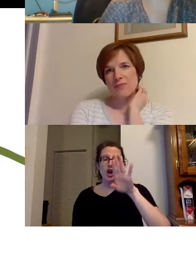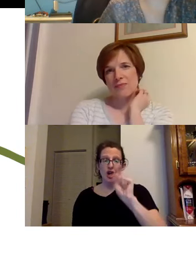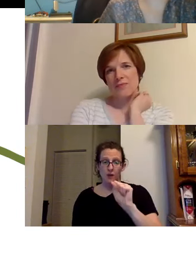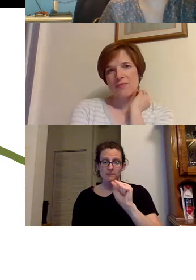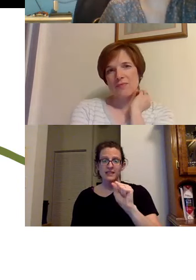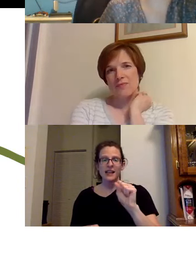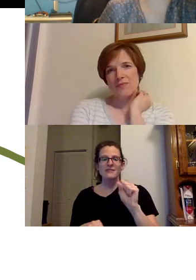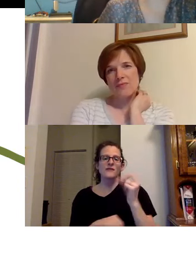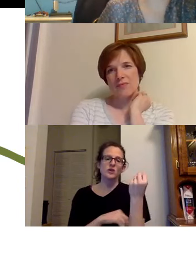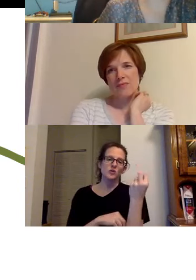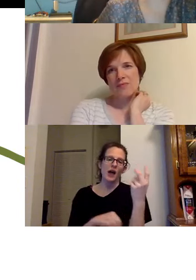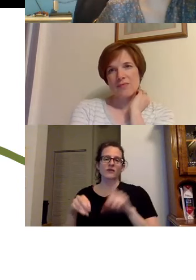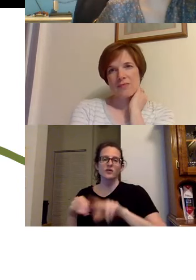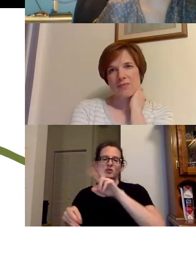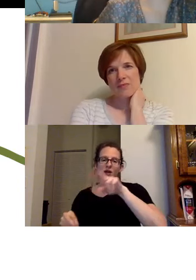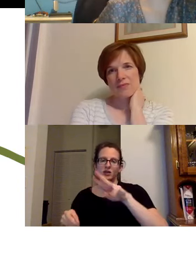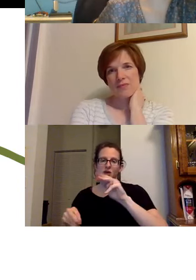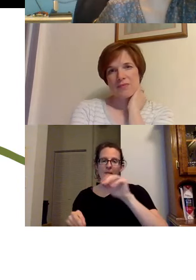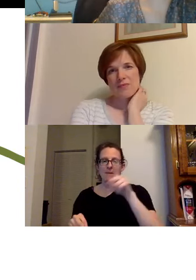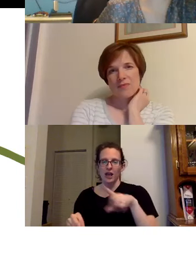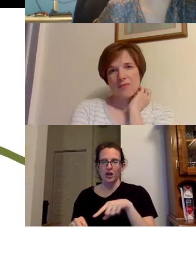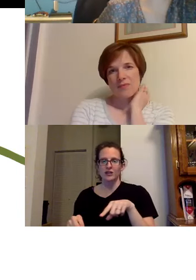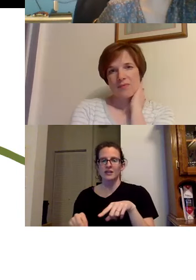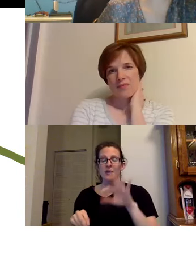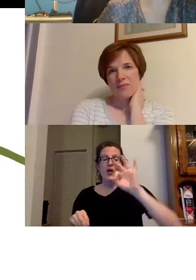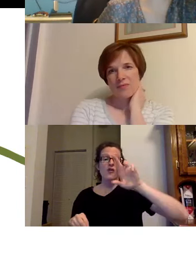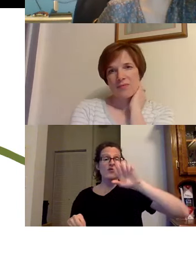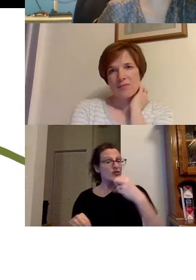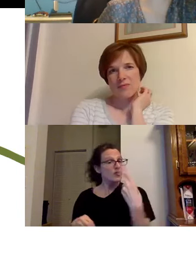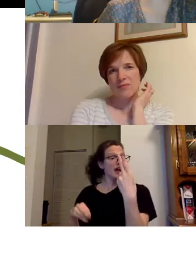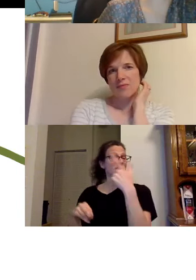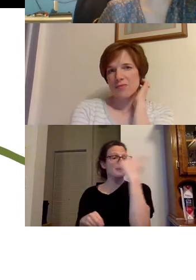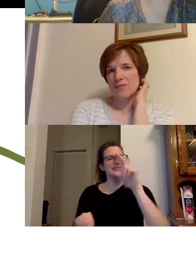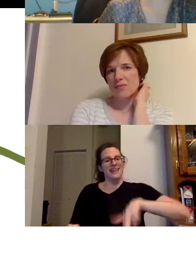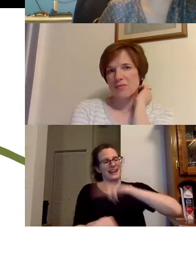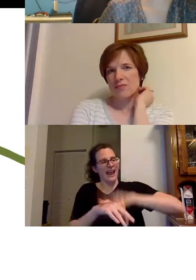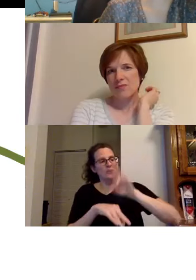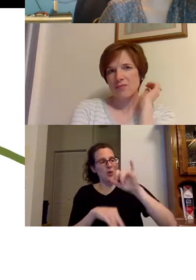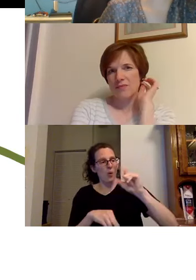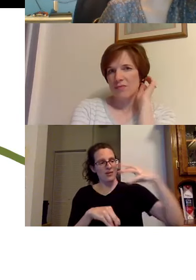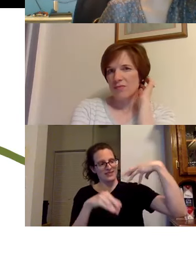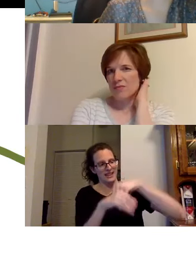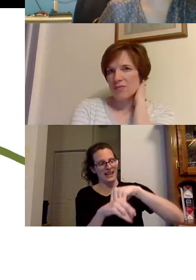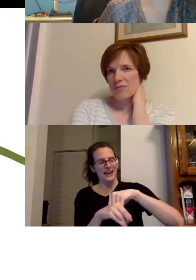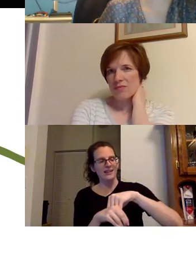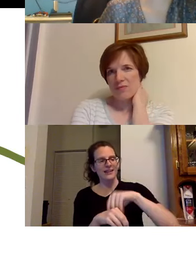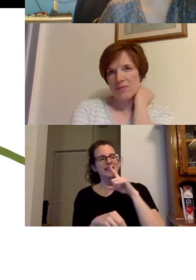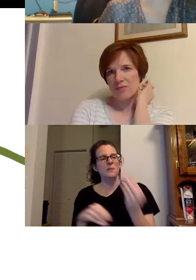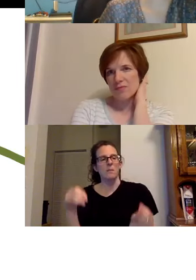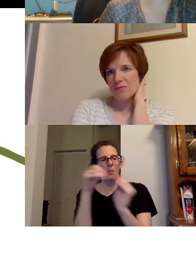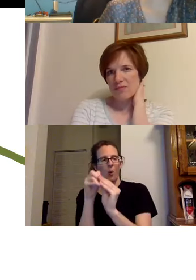to 22 megahertz. Fresh herbs, because they still have some of the natural oils in them, they have some of the essential